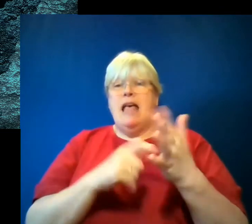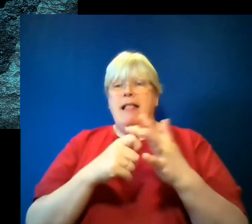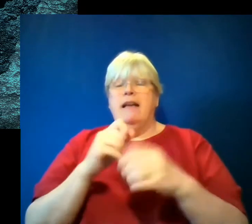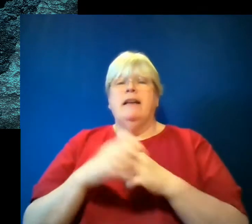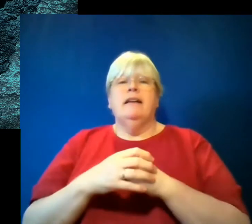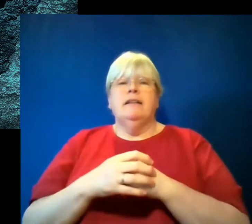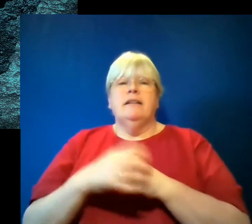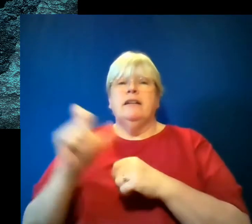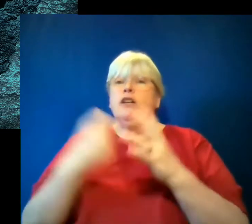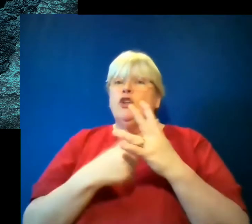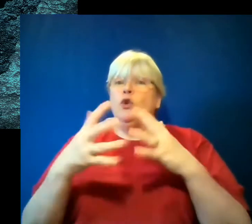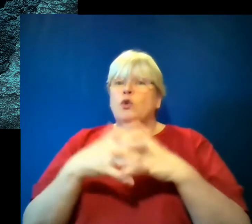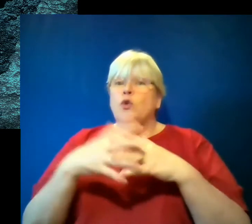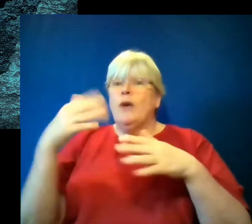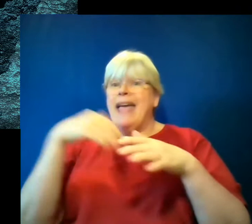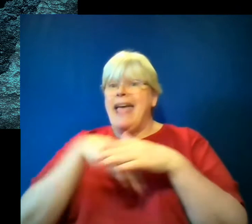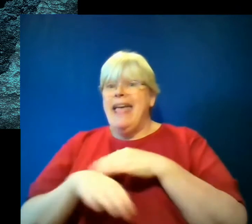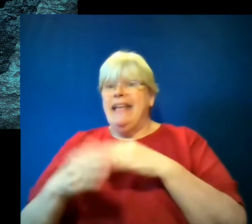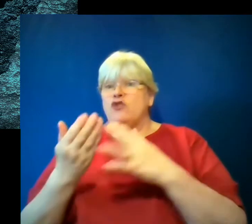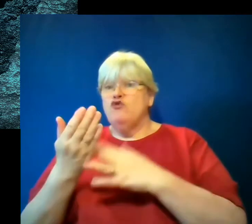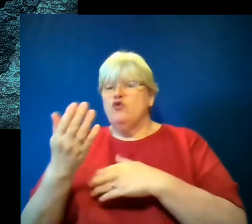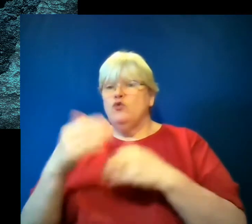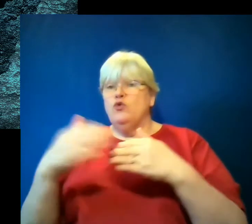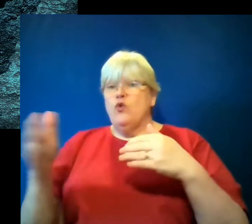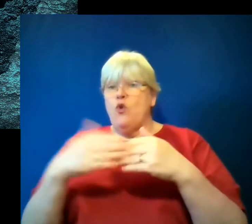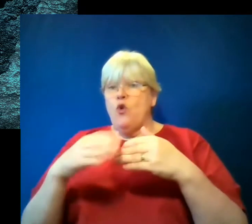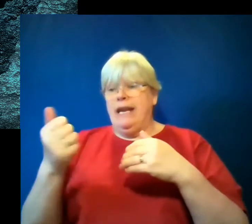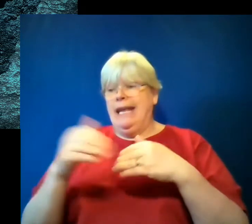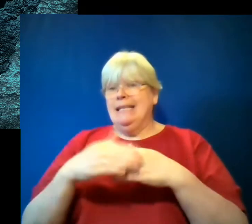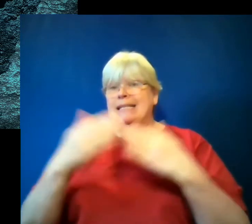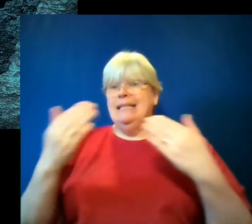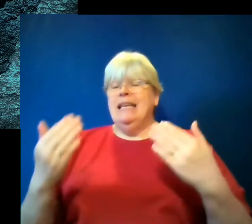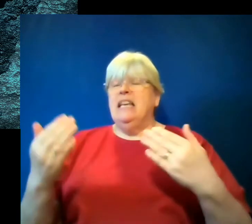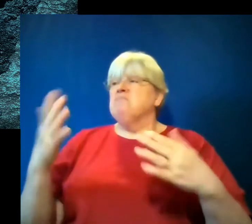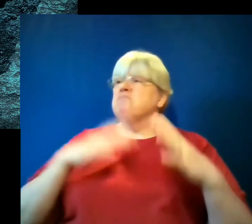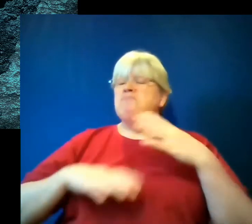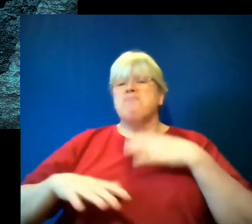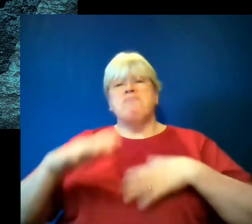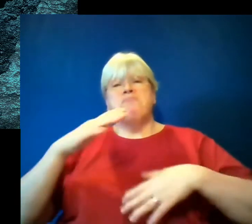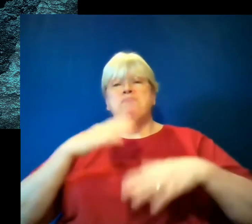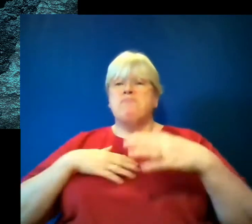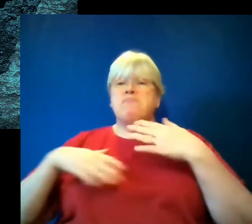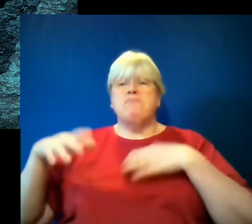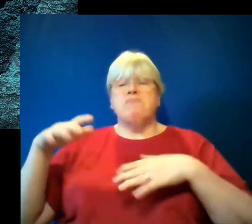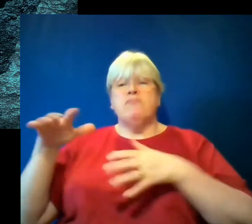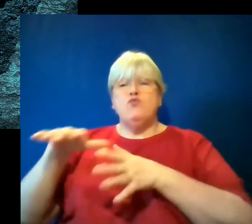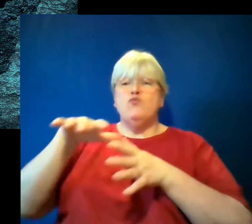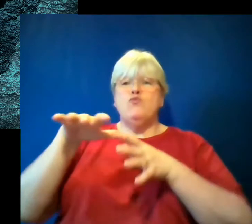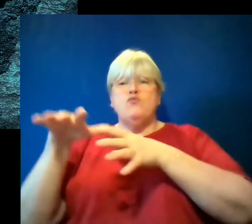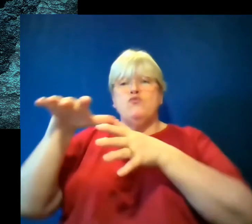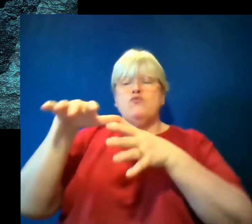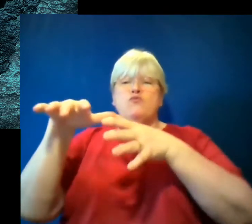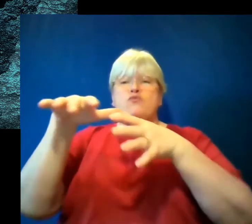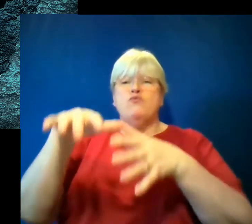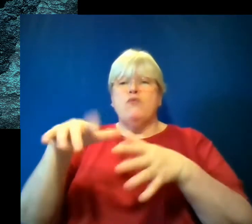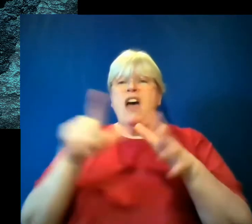A crow flew in through the front door of the police station the next morning, as calmly as if it were coming in to report a missing package. Arcady,